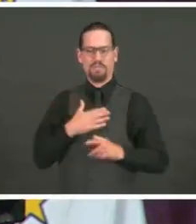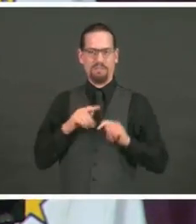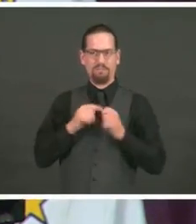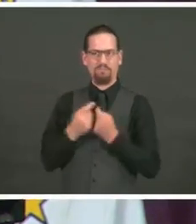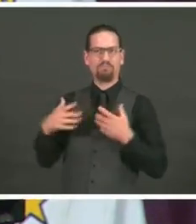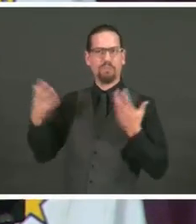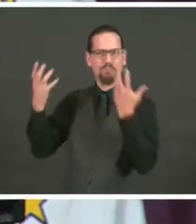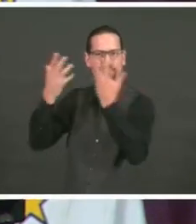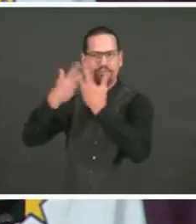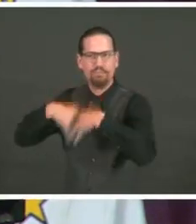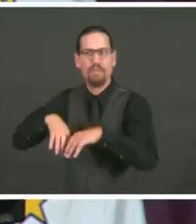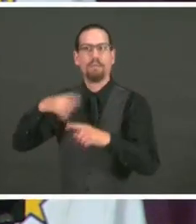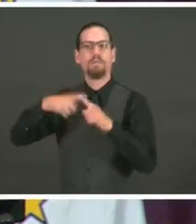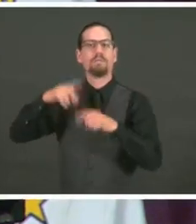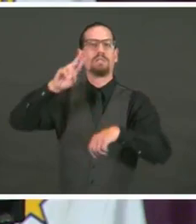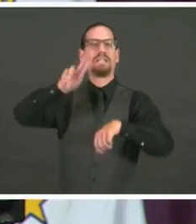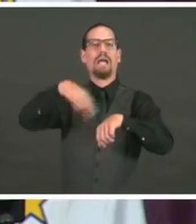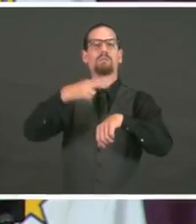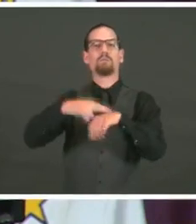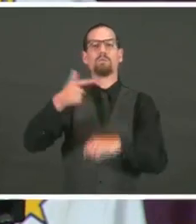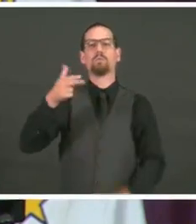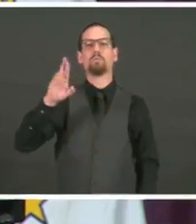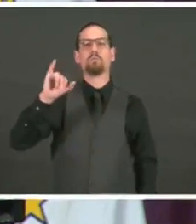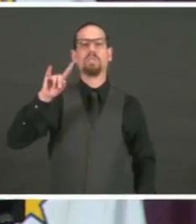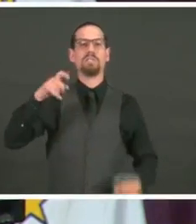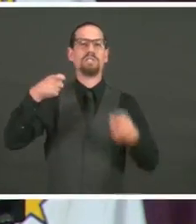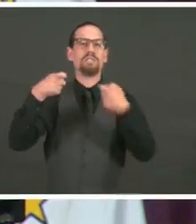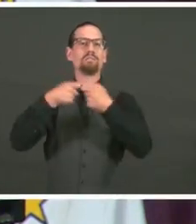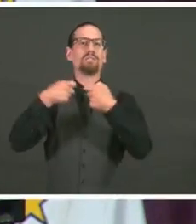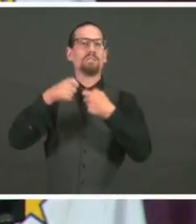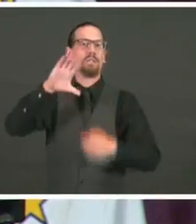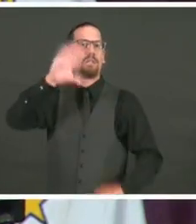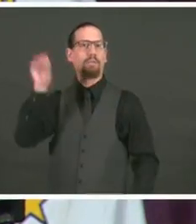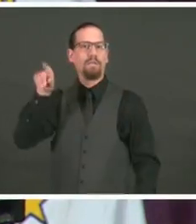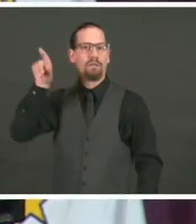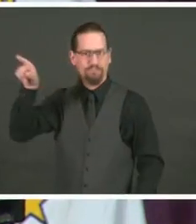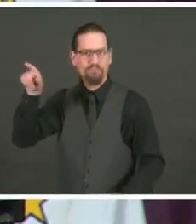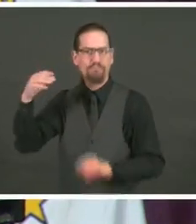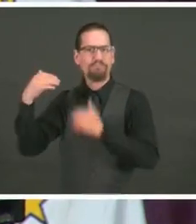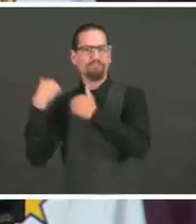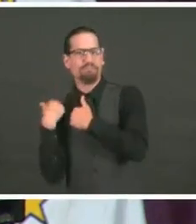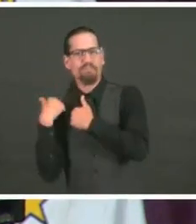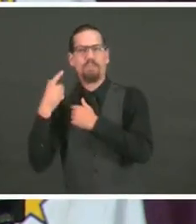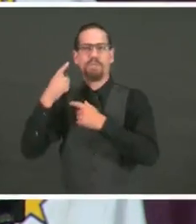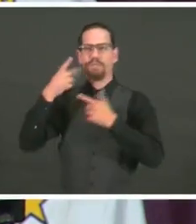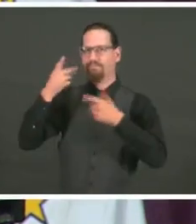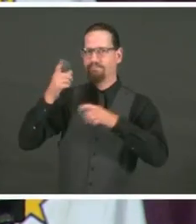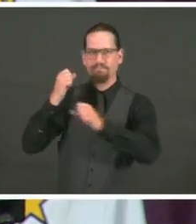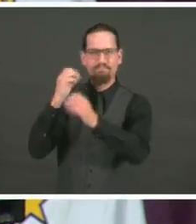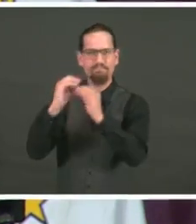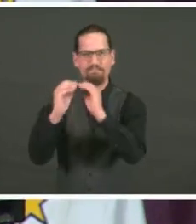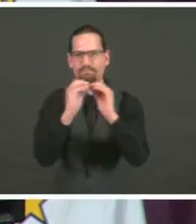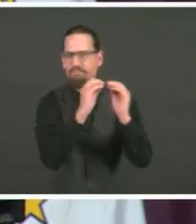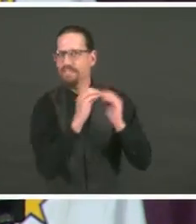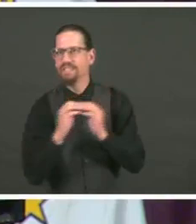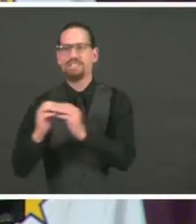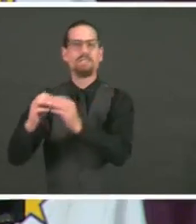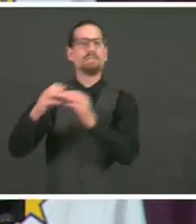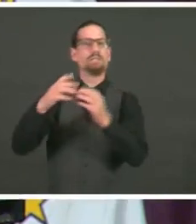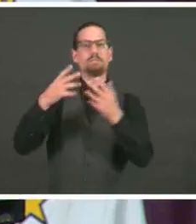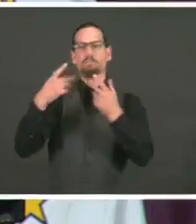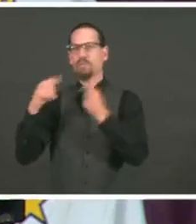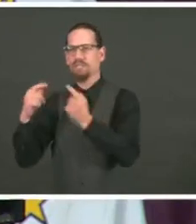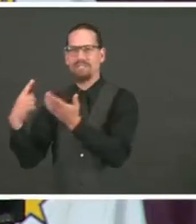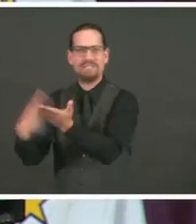you that are still without power, hang in there. I'm sorry. That would include my family who are at home